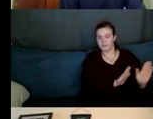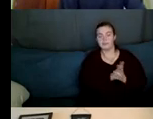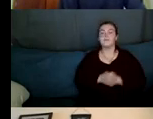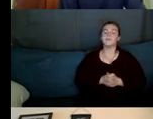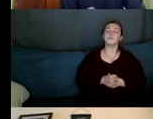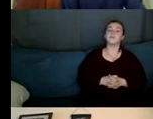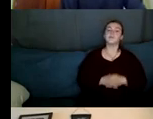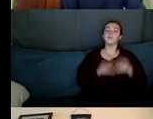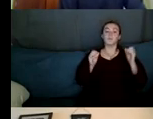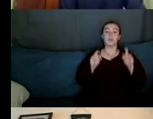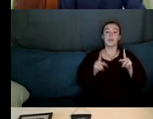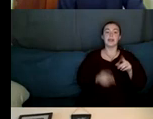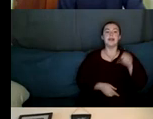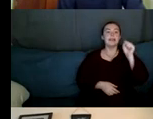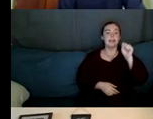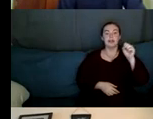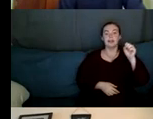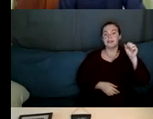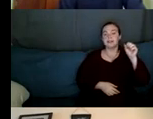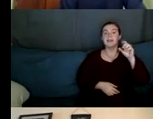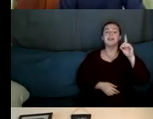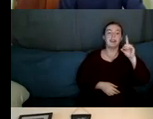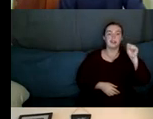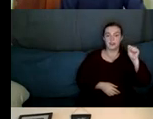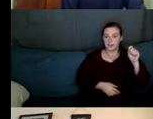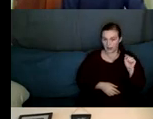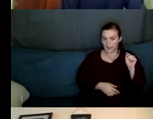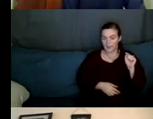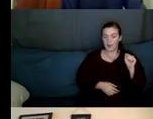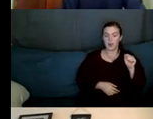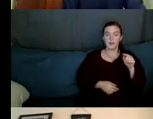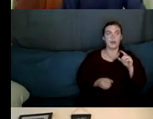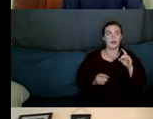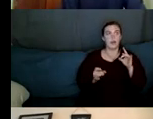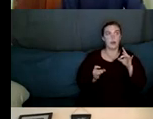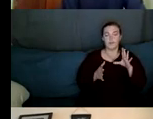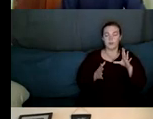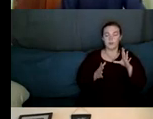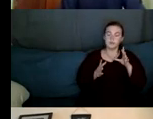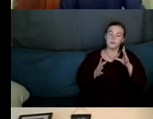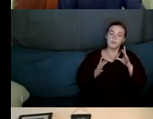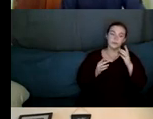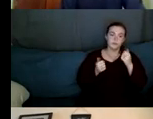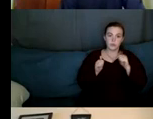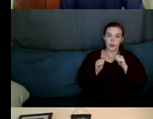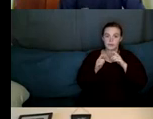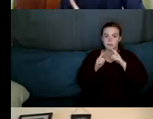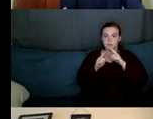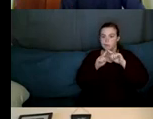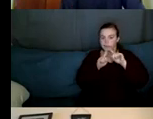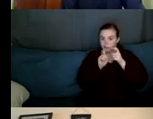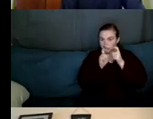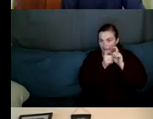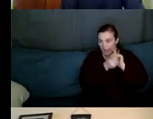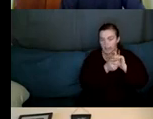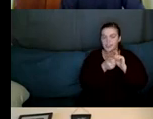Okay, and of course, daylight savings time, which is the bane of anybody that needs to deal with time zones. It's a 1-hour adjustment to local time. It's